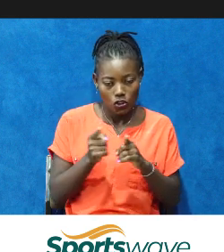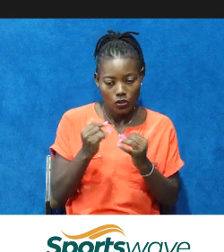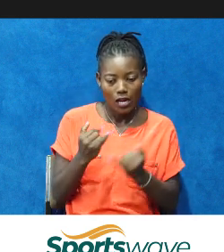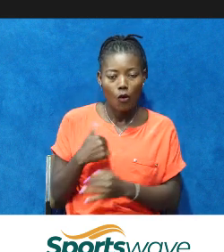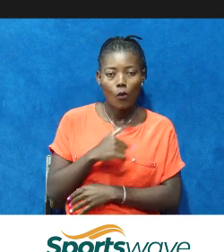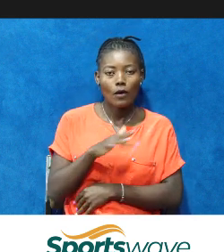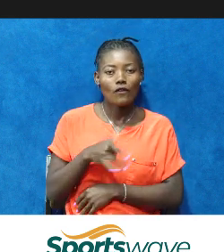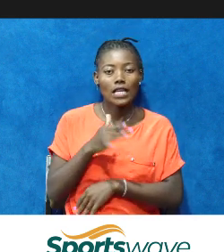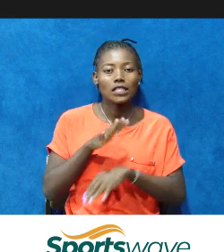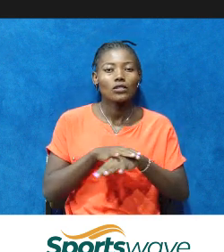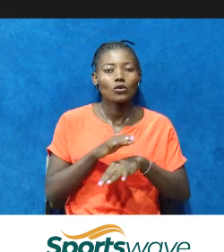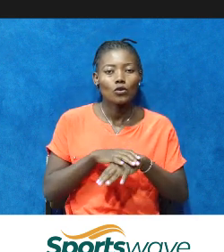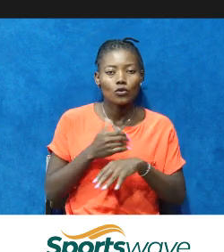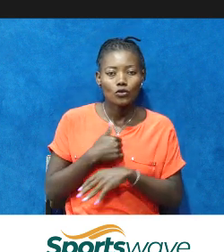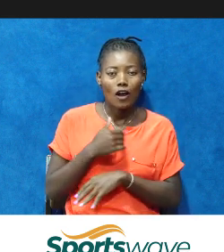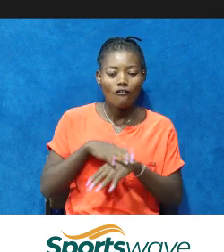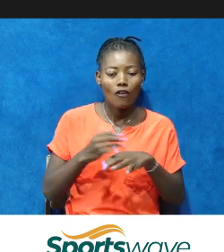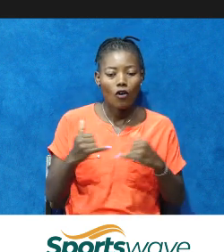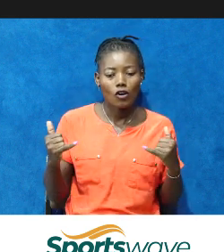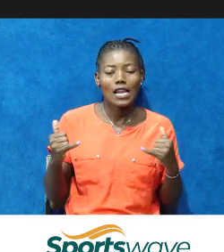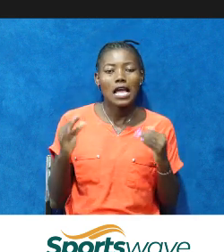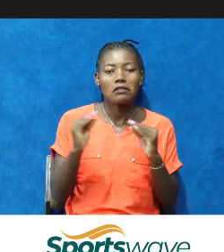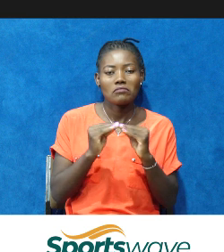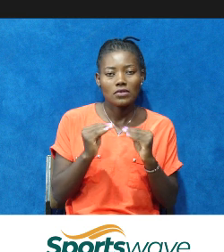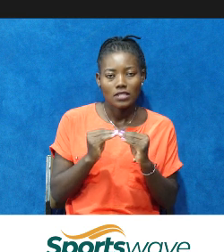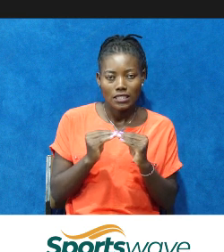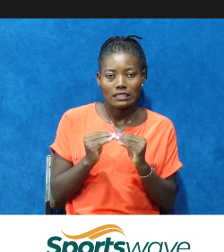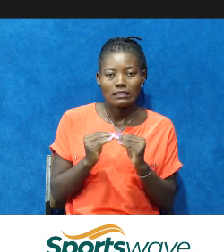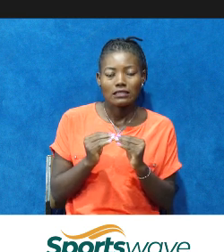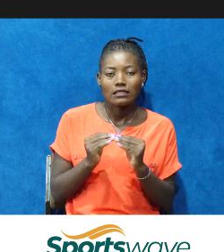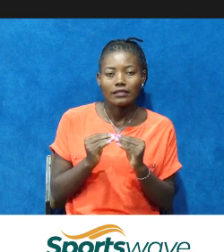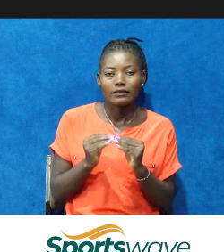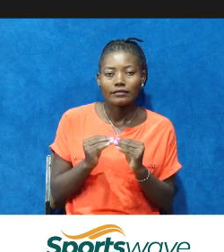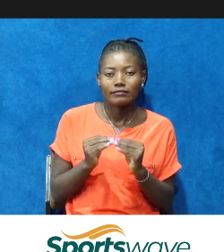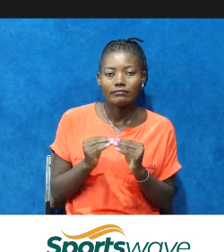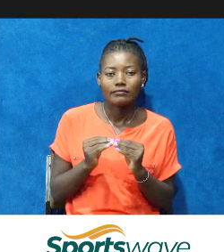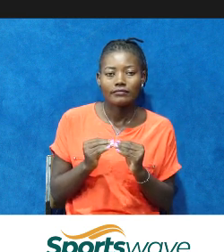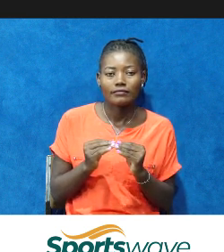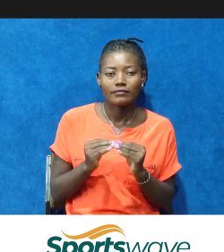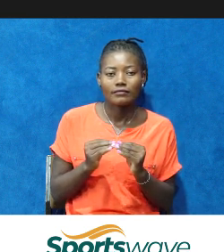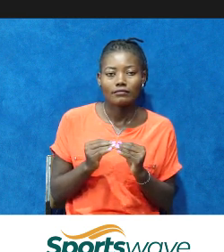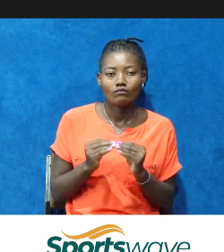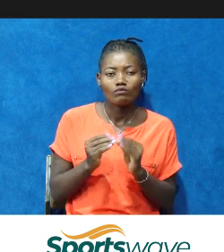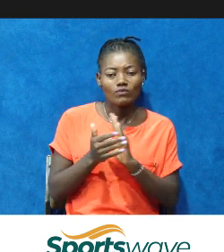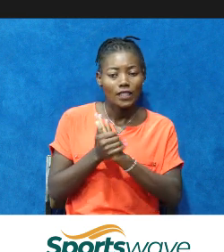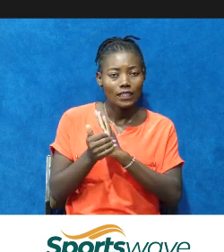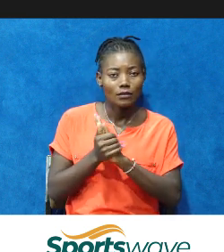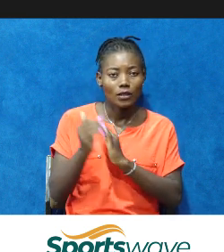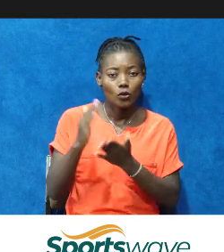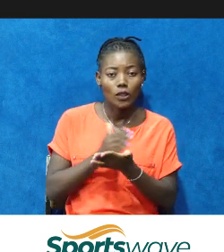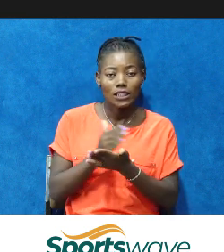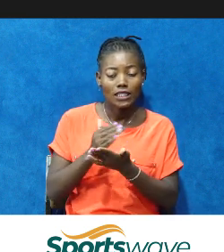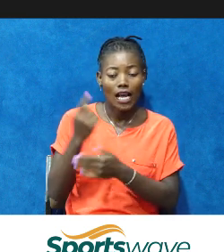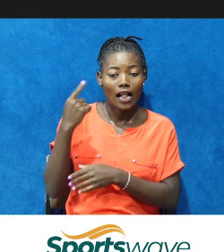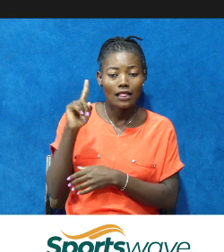it would be appropriate just to have an online brief, online briefs. The specialist will share their